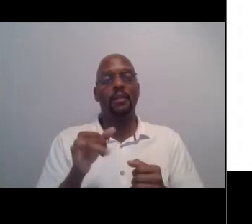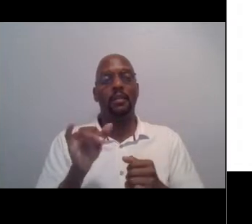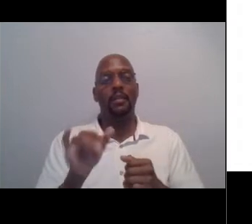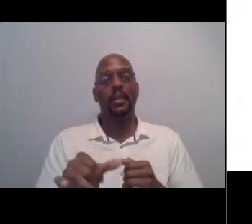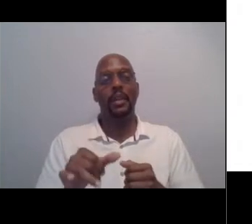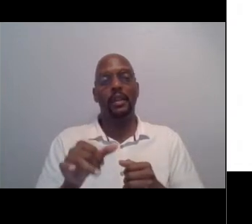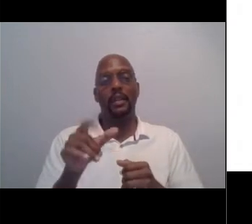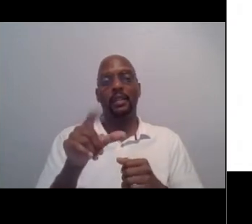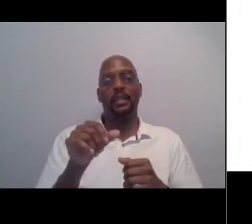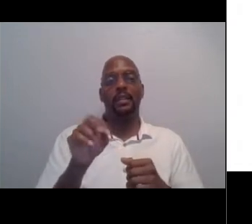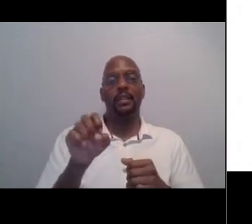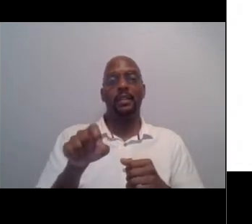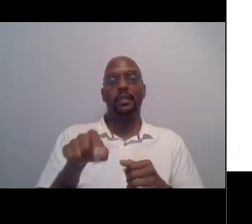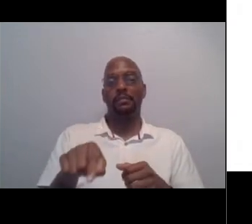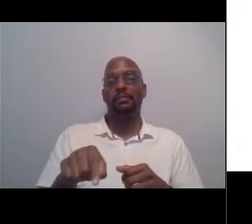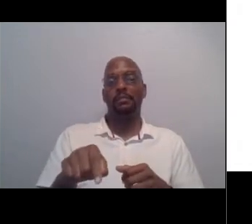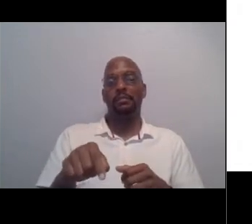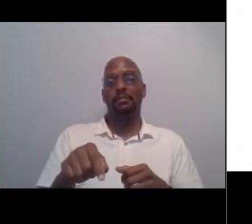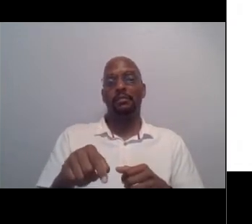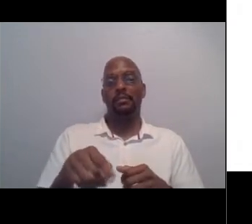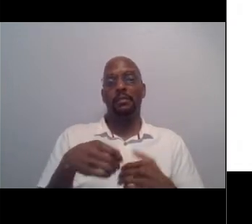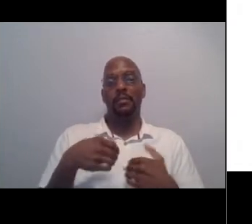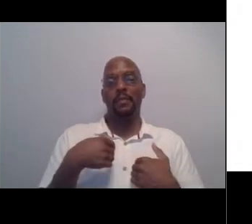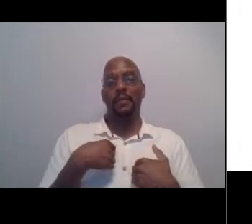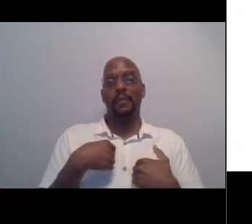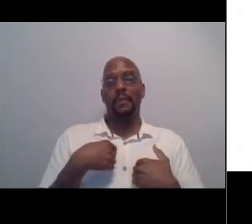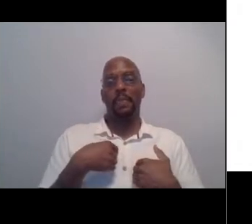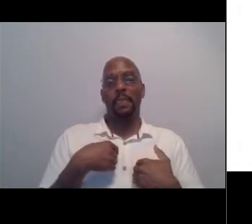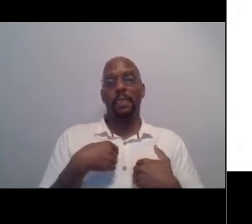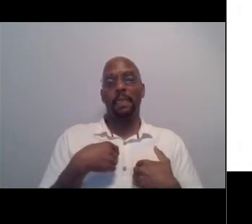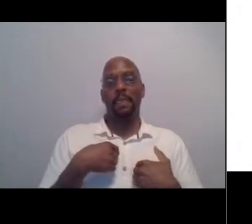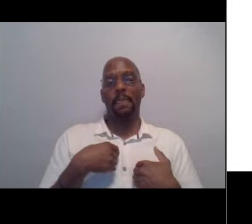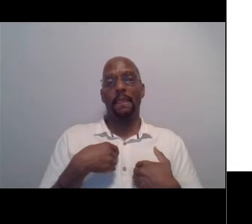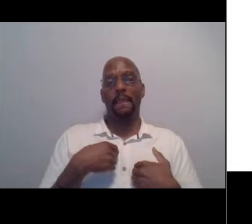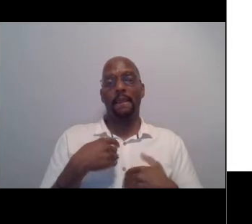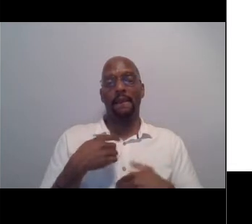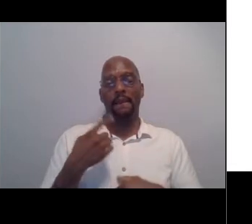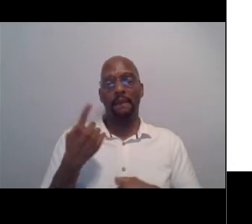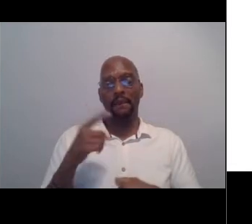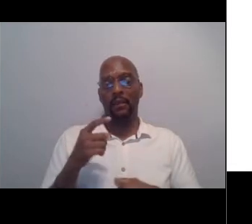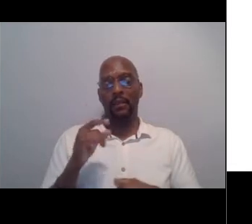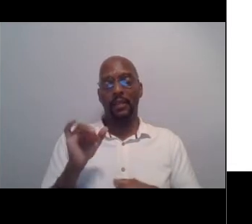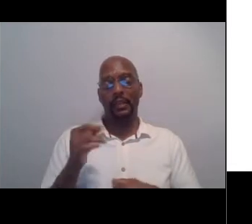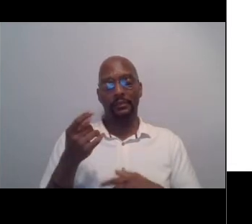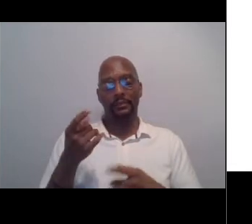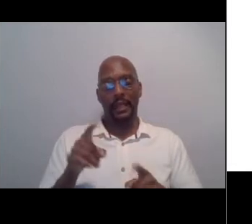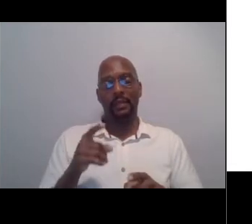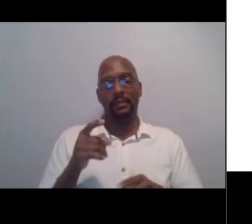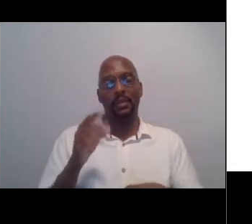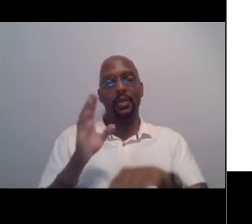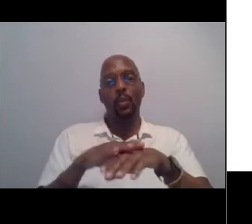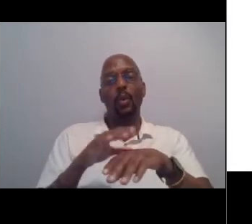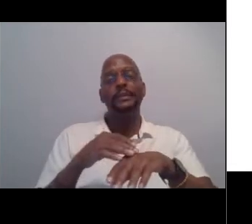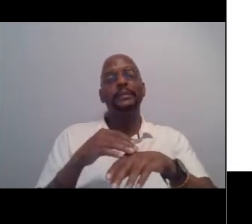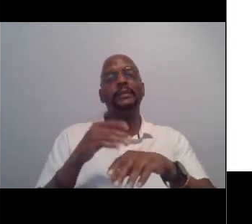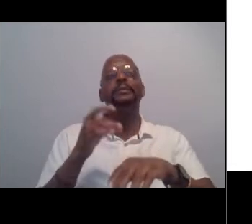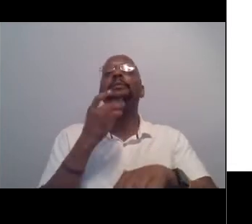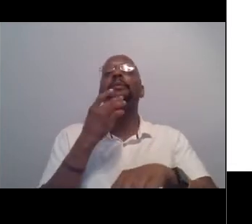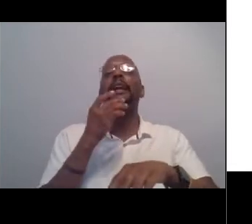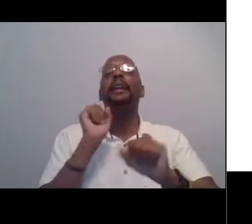enough to require Caltrans to provide them the transit signal priority service so that they could proceed